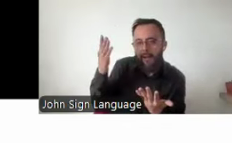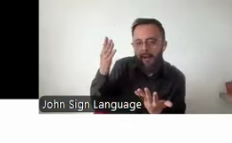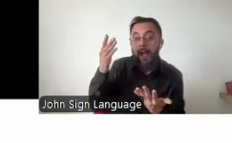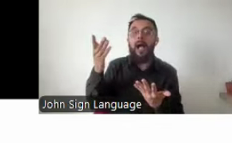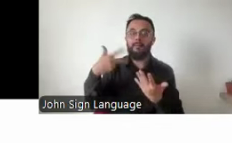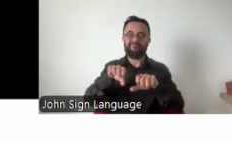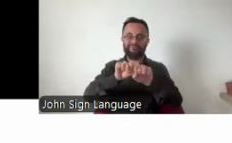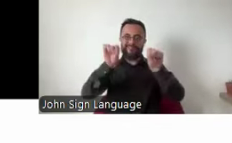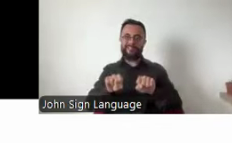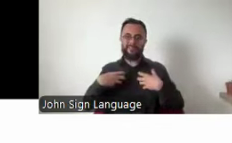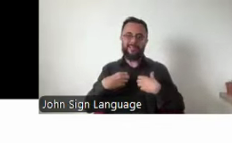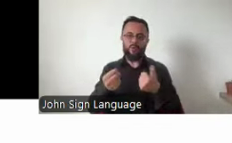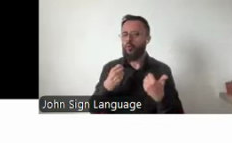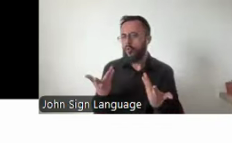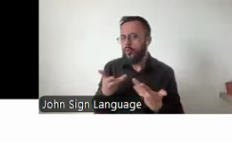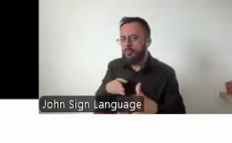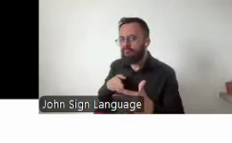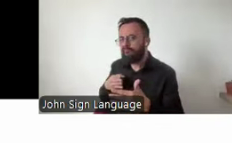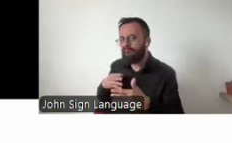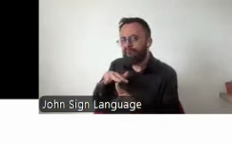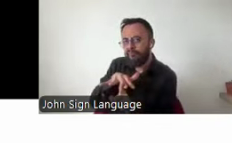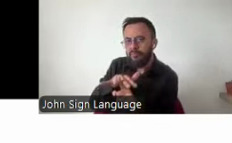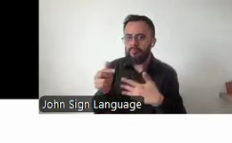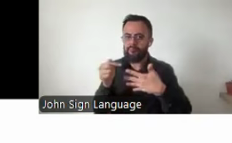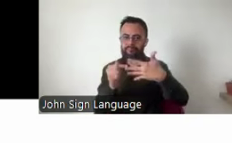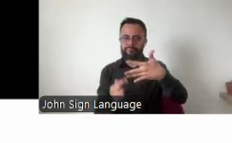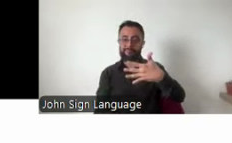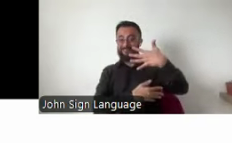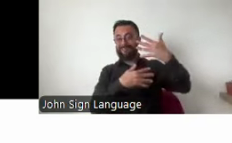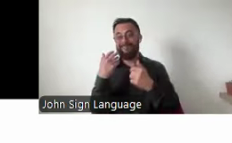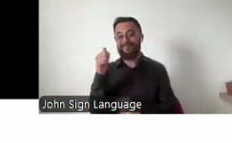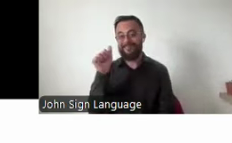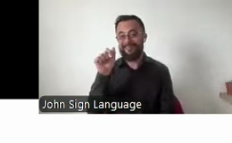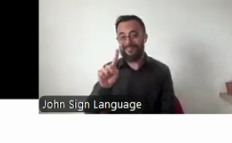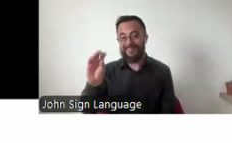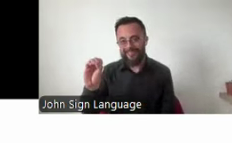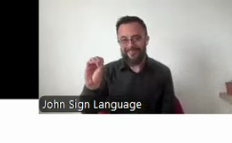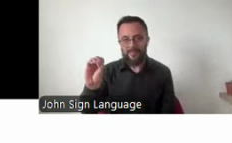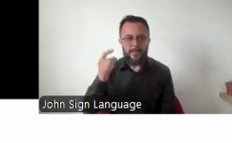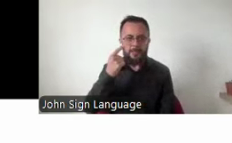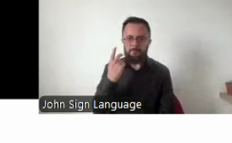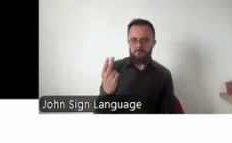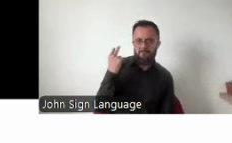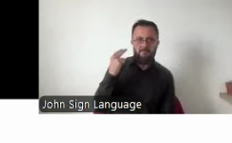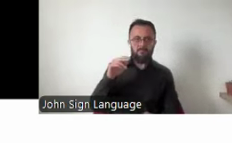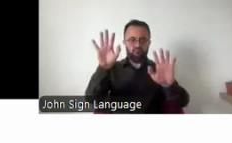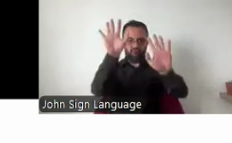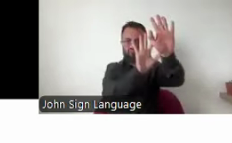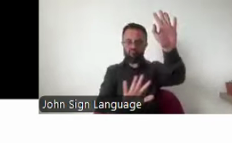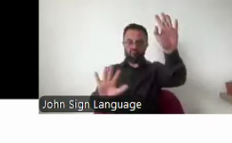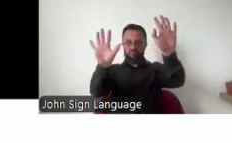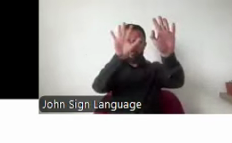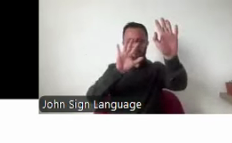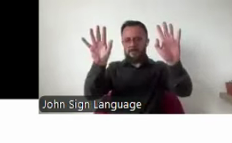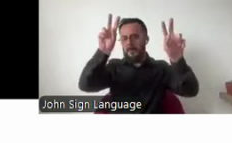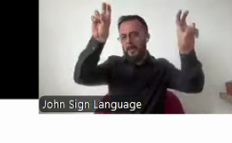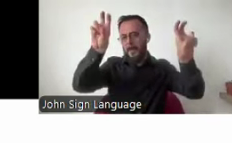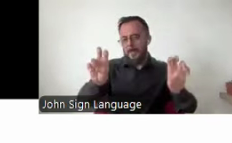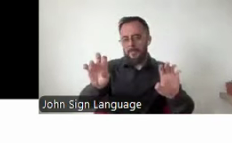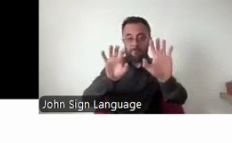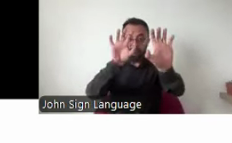the pieces of the puzzle of what makes the health system. Things like governance, but also financing, the